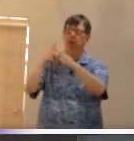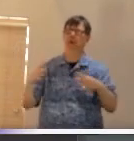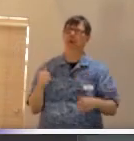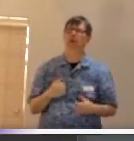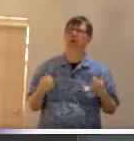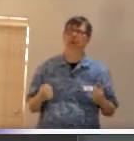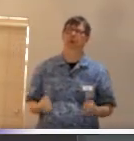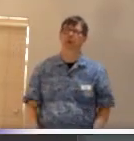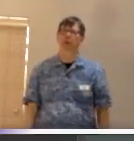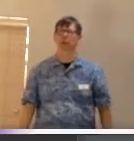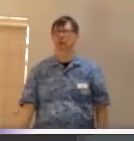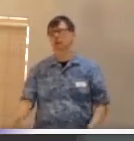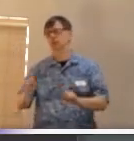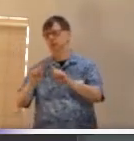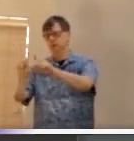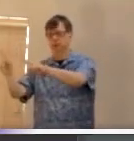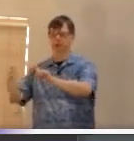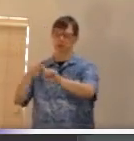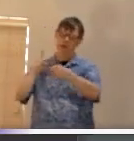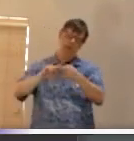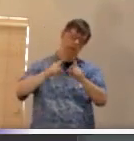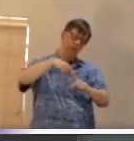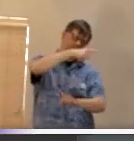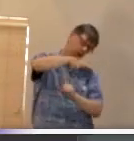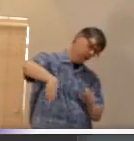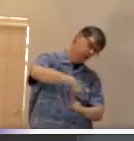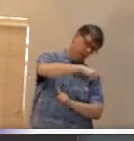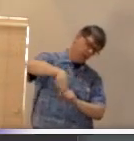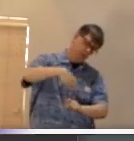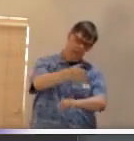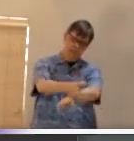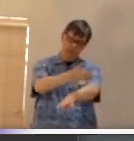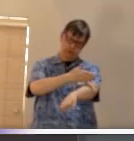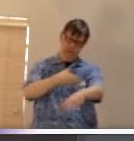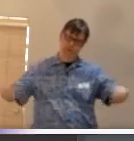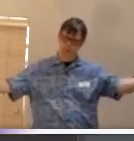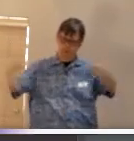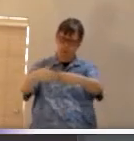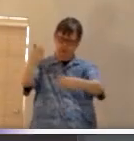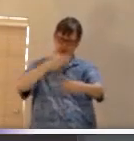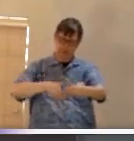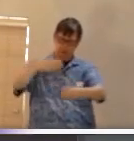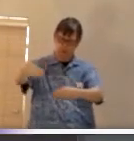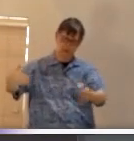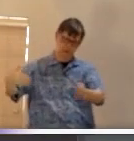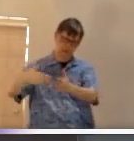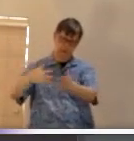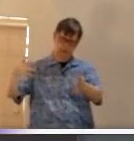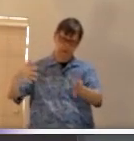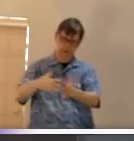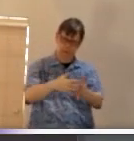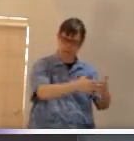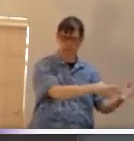vibrational statements that change those spinning patterns within us, and they start to move and change the